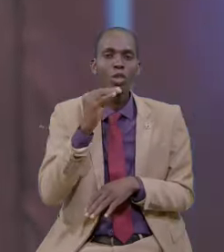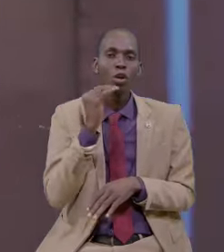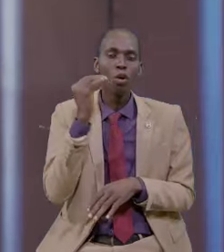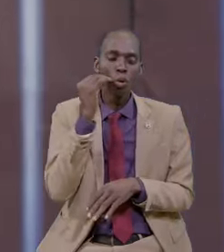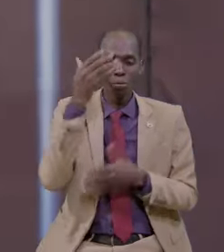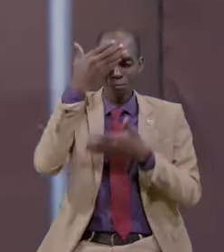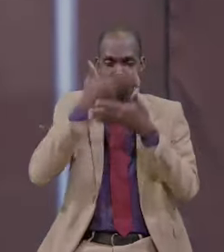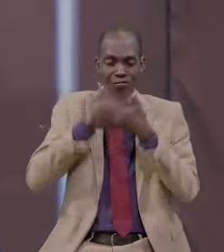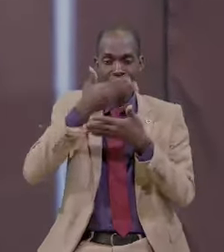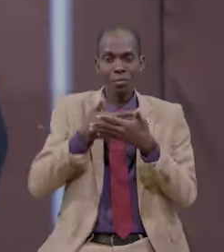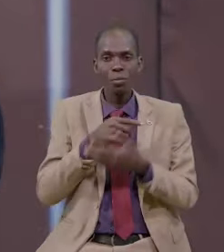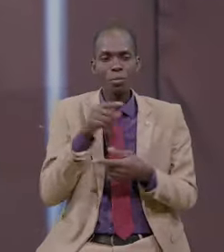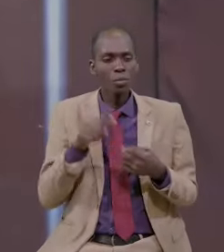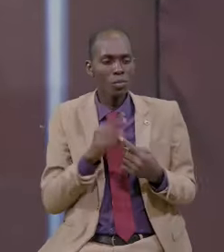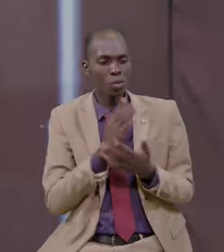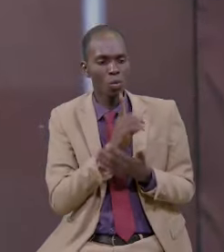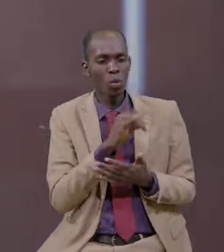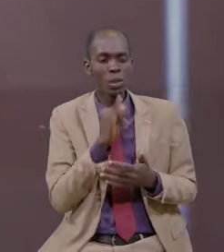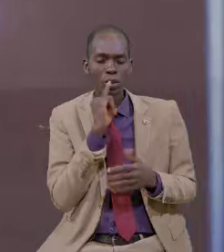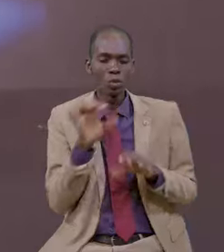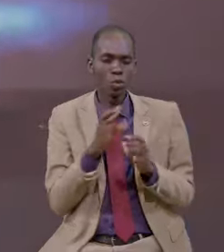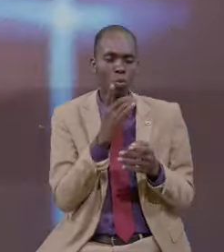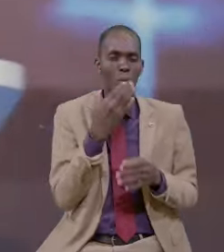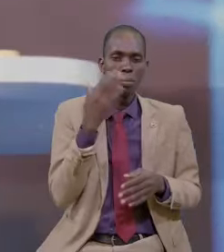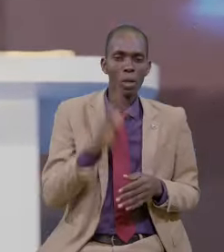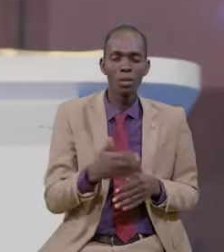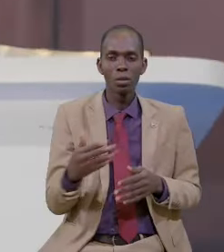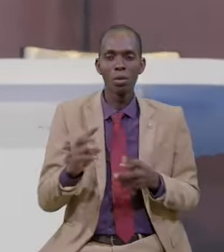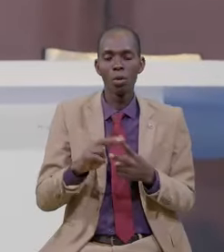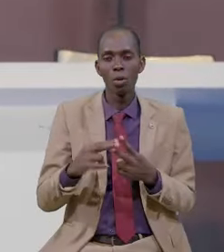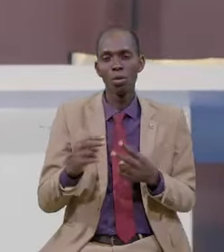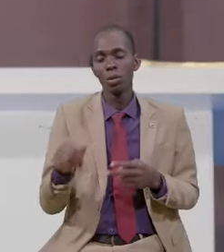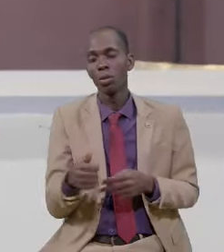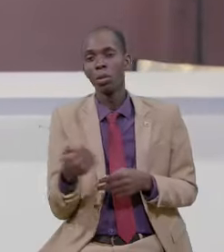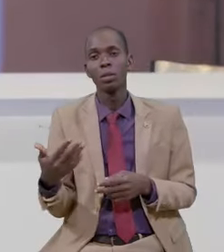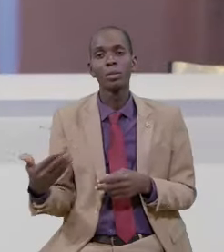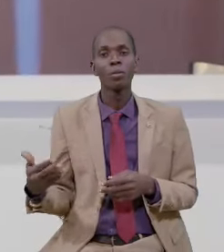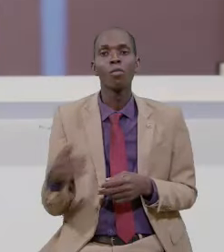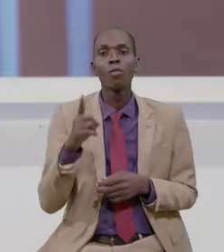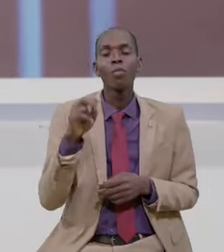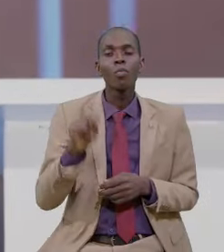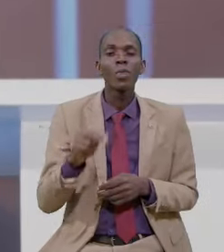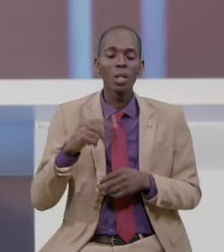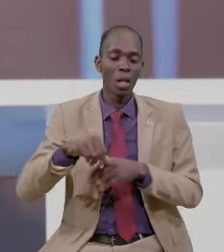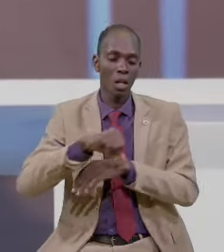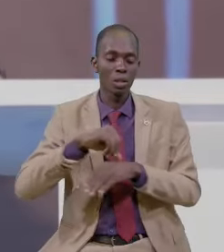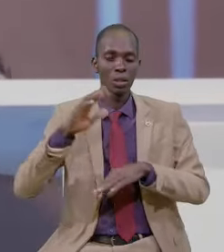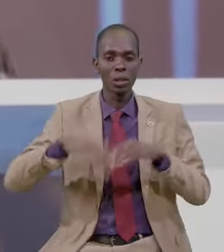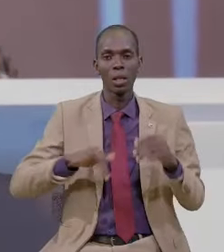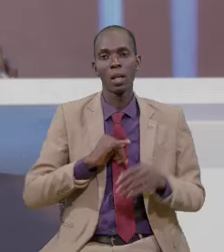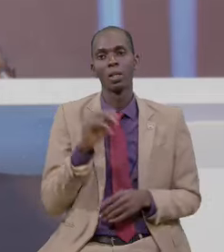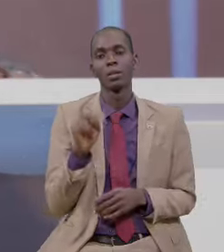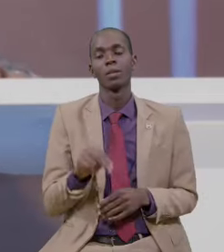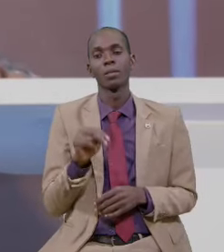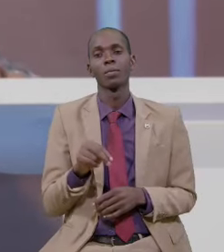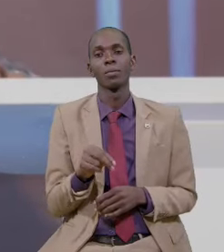is, you know, casting this and casting that, you need an anointing more than I need. You need